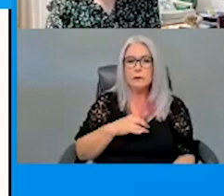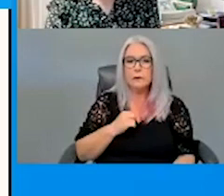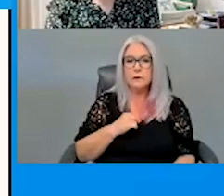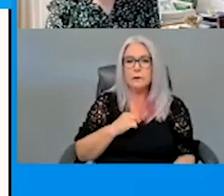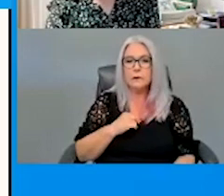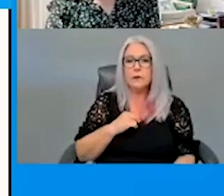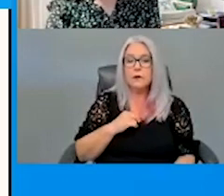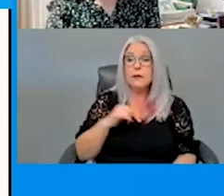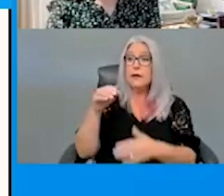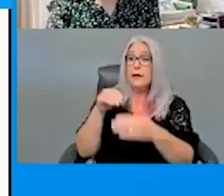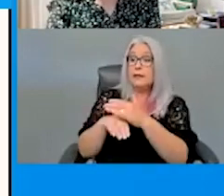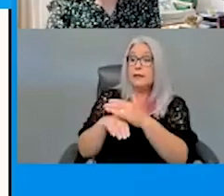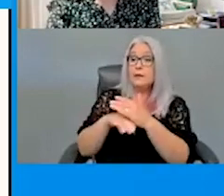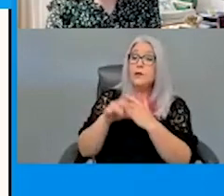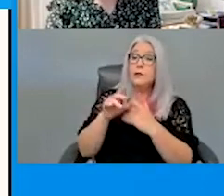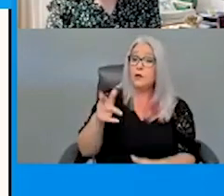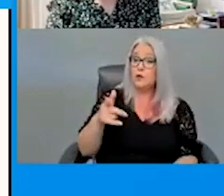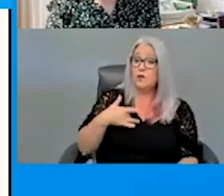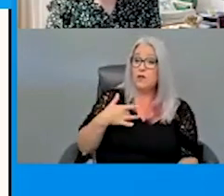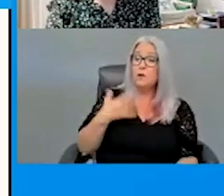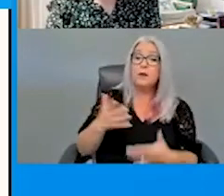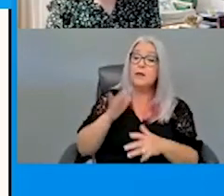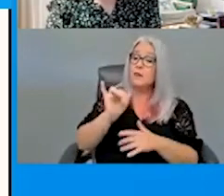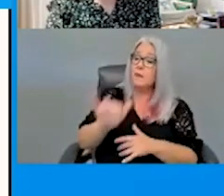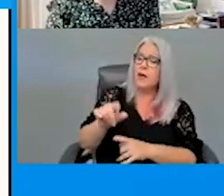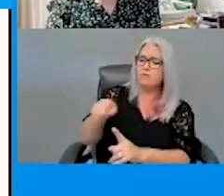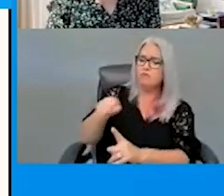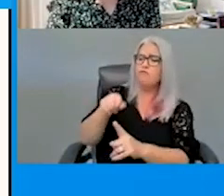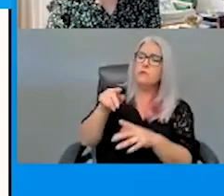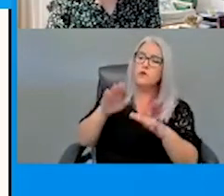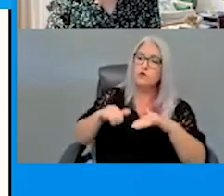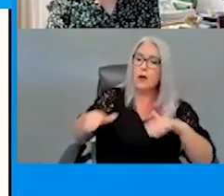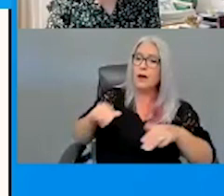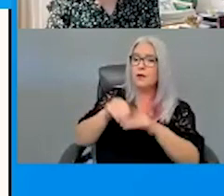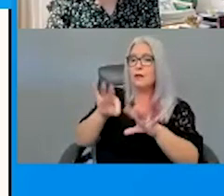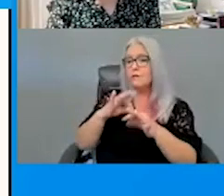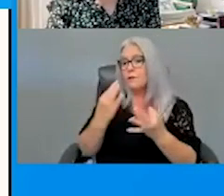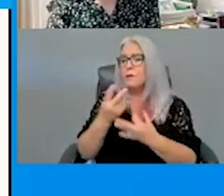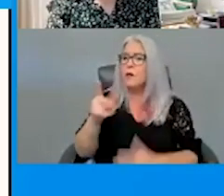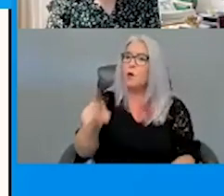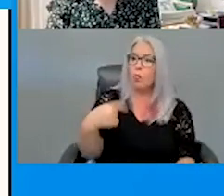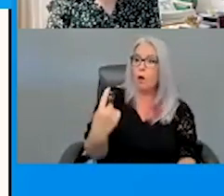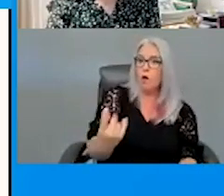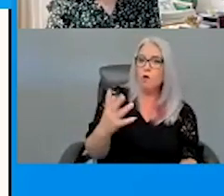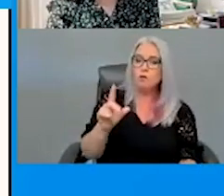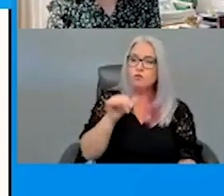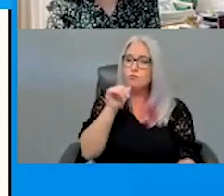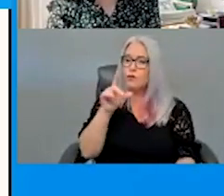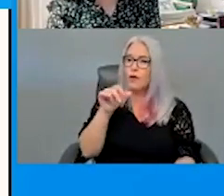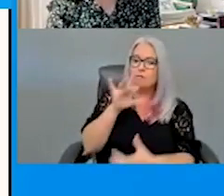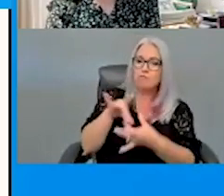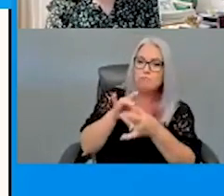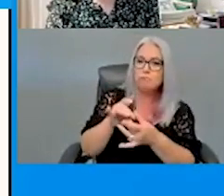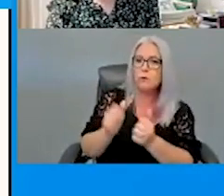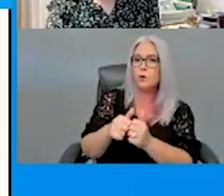alone or the child in a family. So transportation options are often